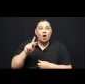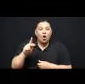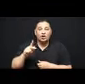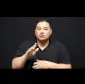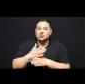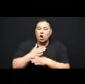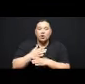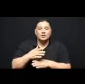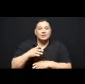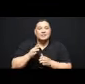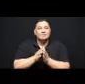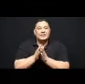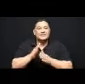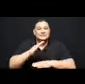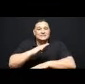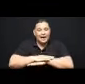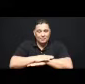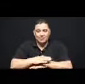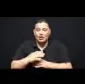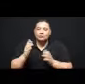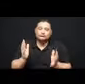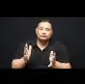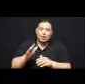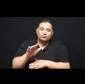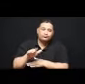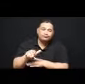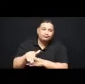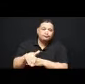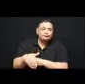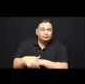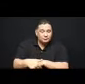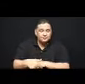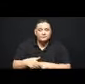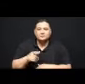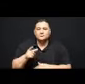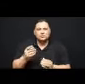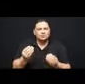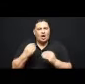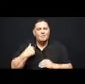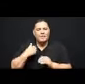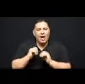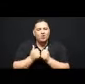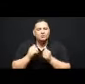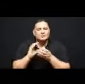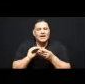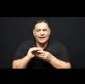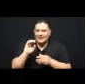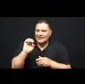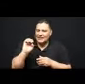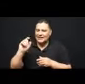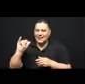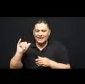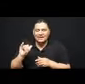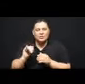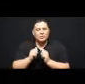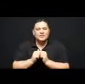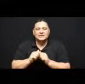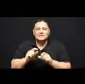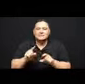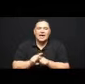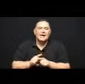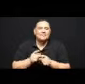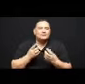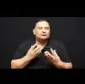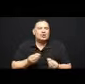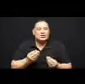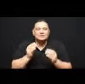into the wee hours of the night, you taught me how to say Ely, with the same gentle smile and grace that